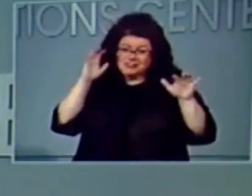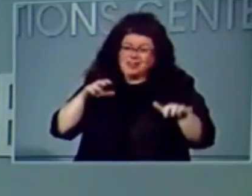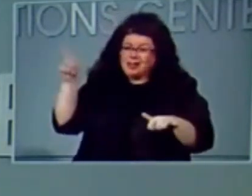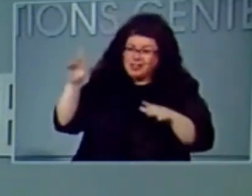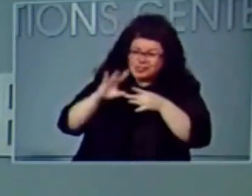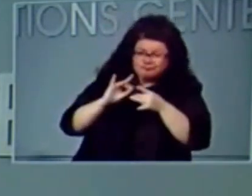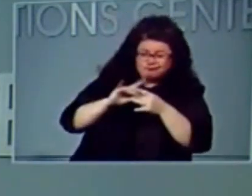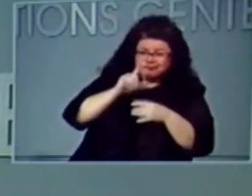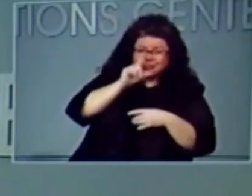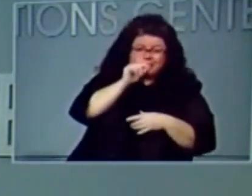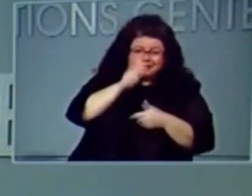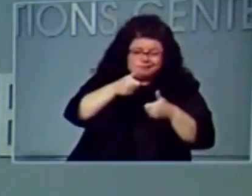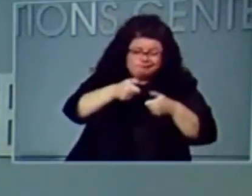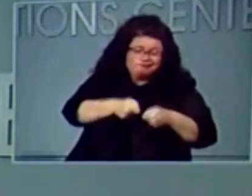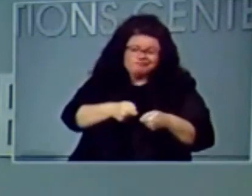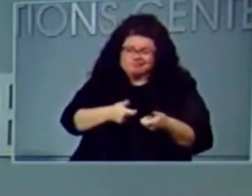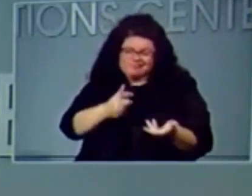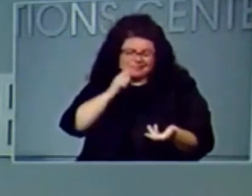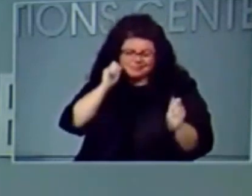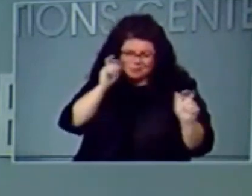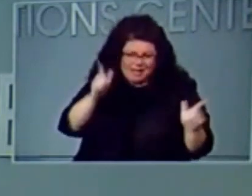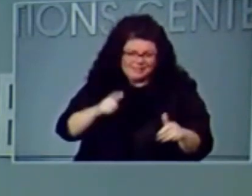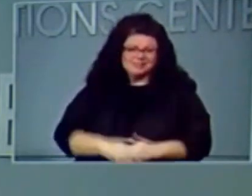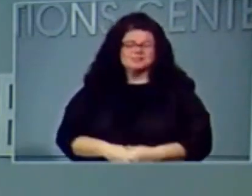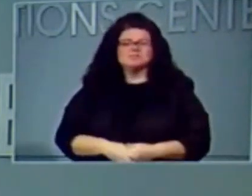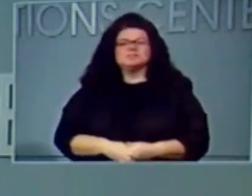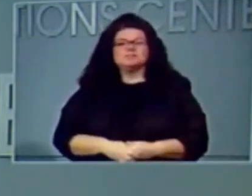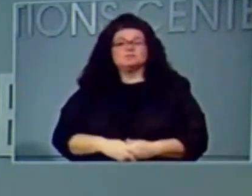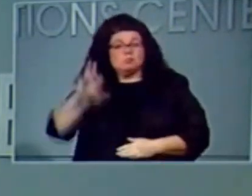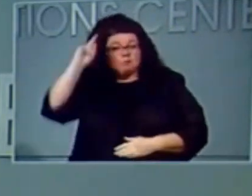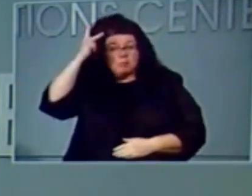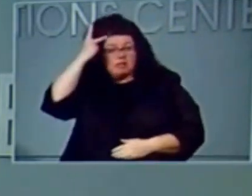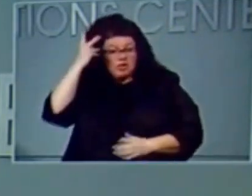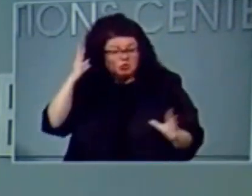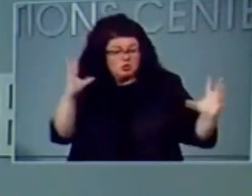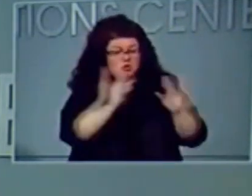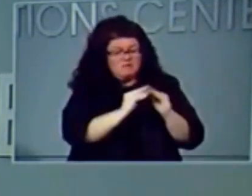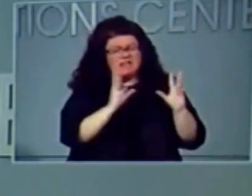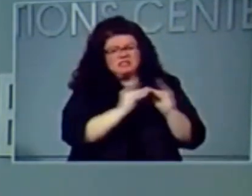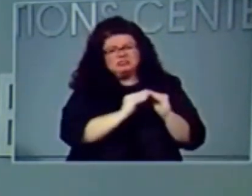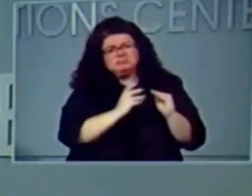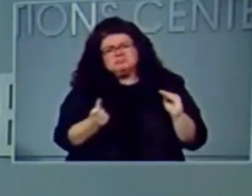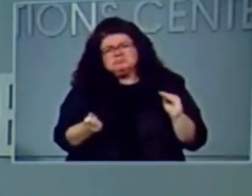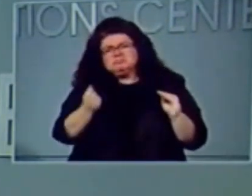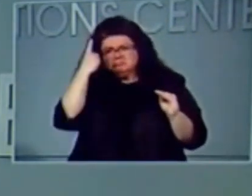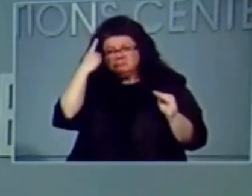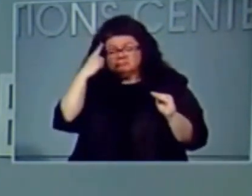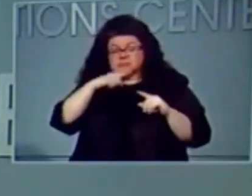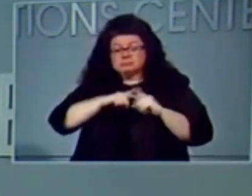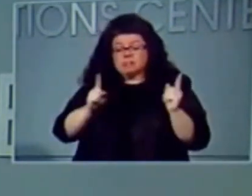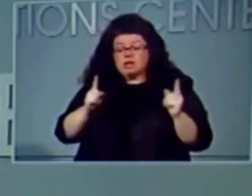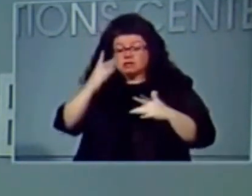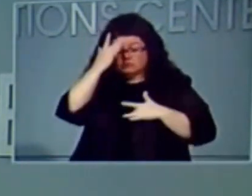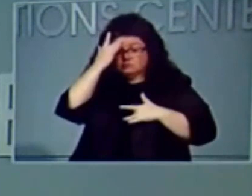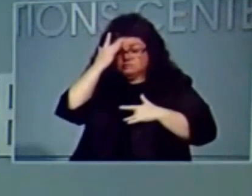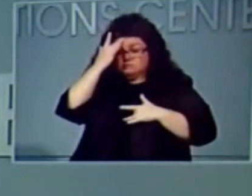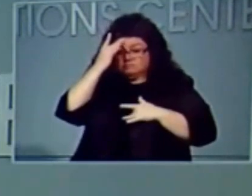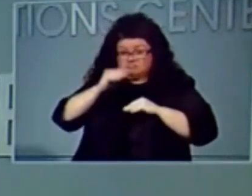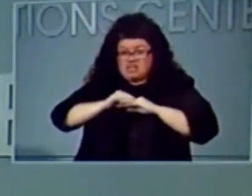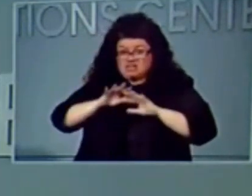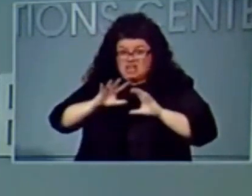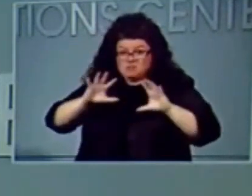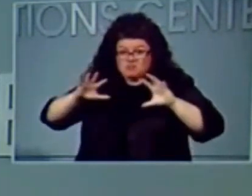full capacity at the RNC within 1 week from now, they're going to move this summer's event. And Republicans have their pick of